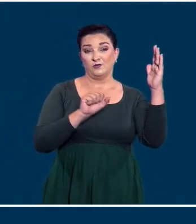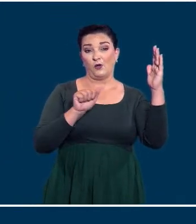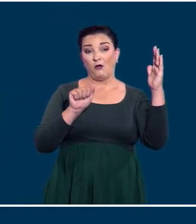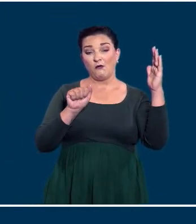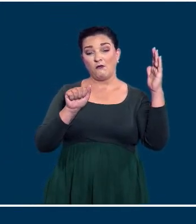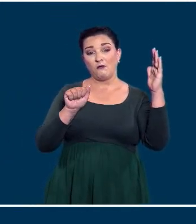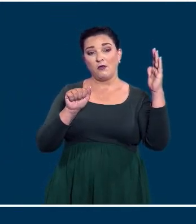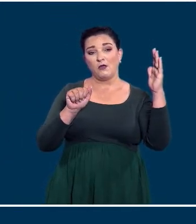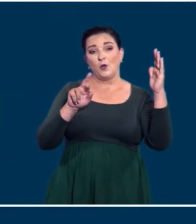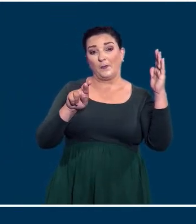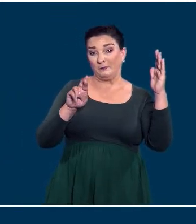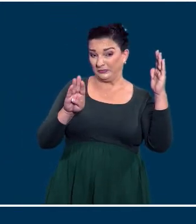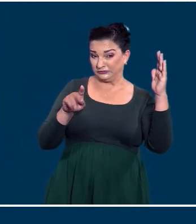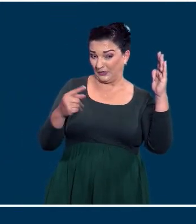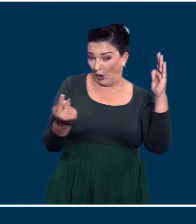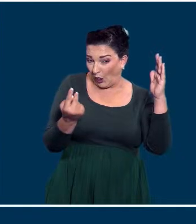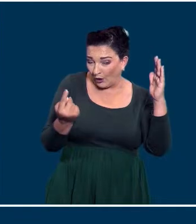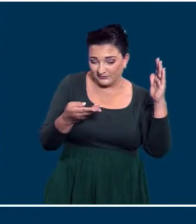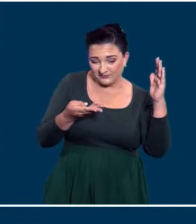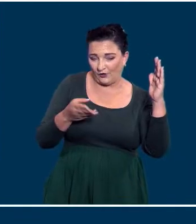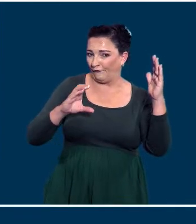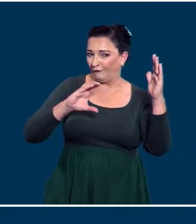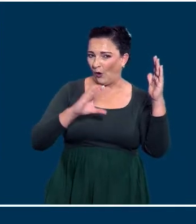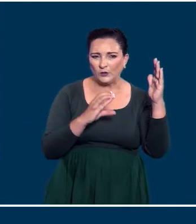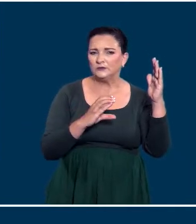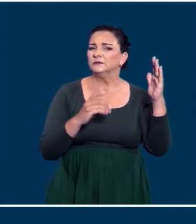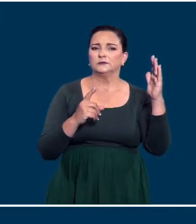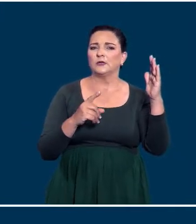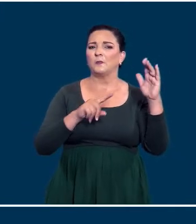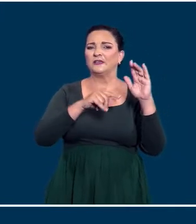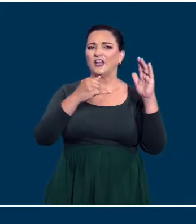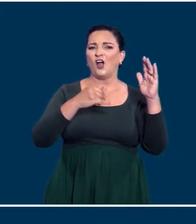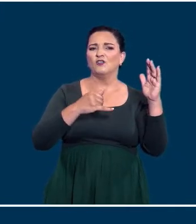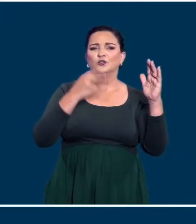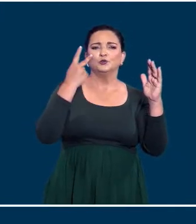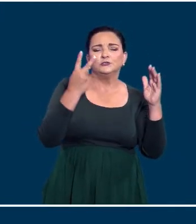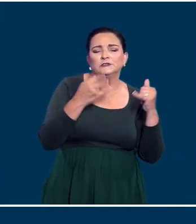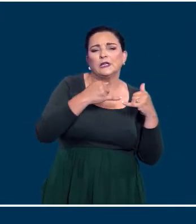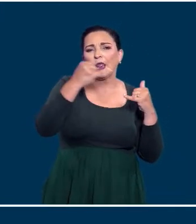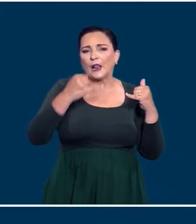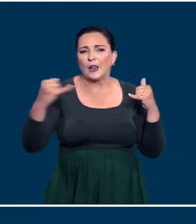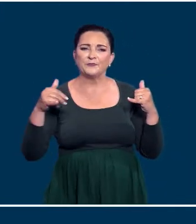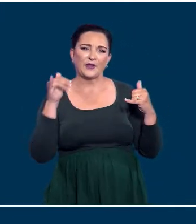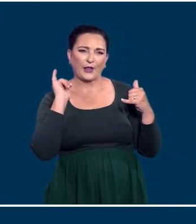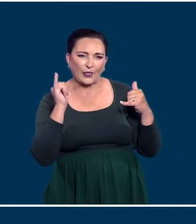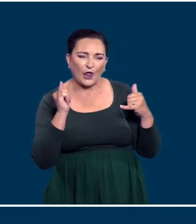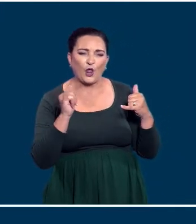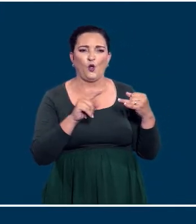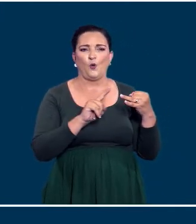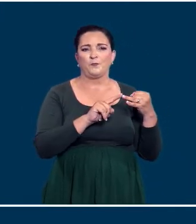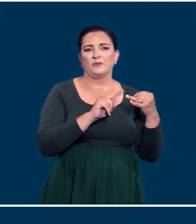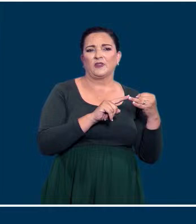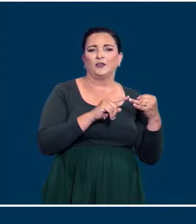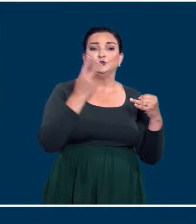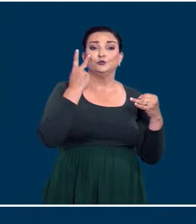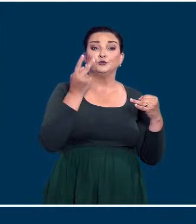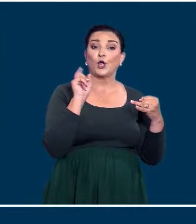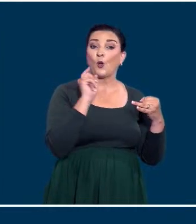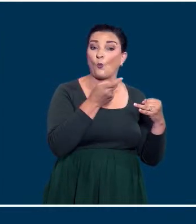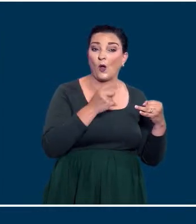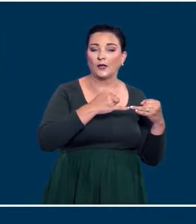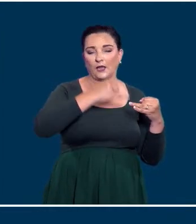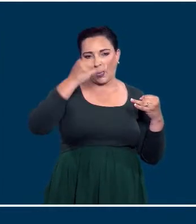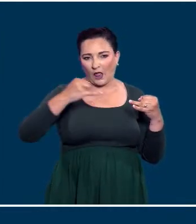these forecasts wrong. The yellow line, so the white line is the SARB forecast error, and the yellow is the